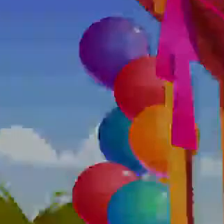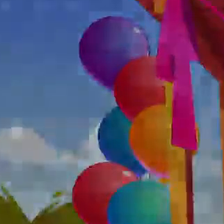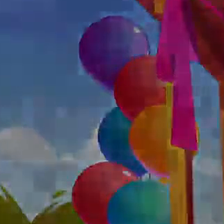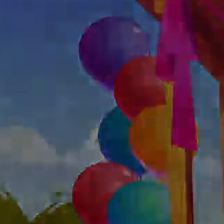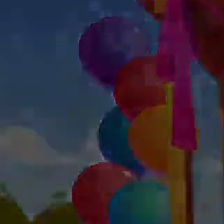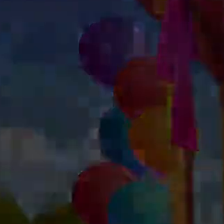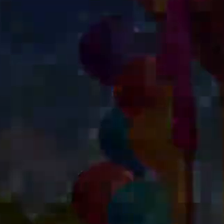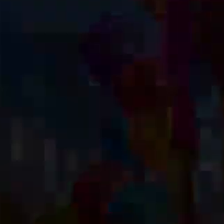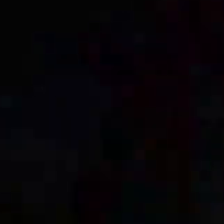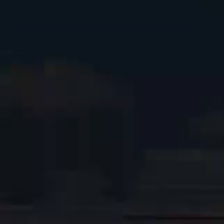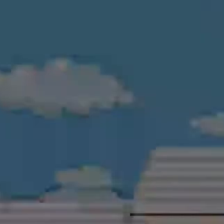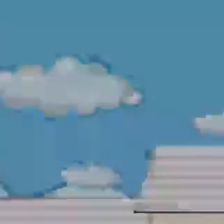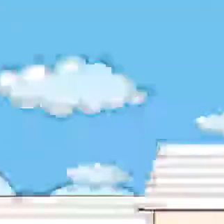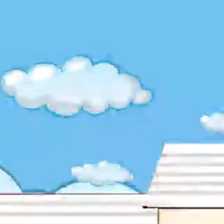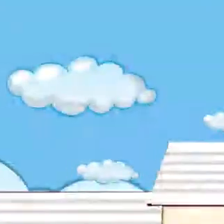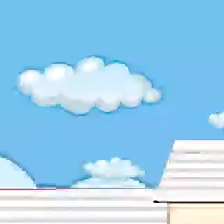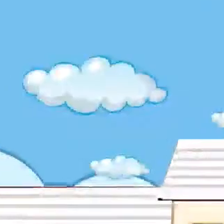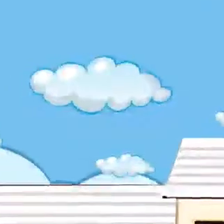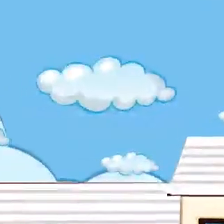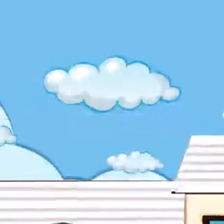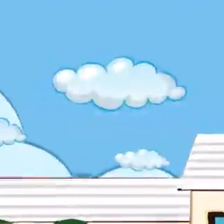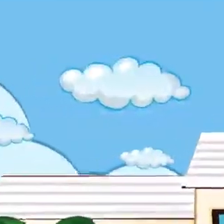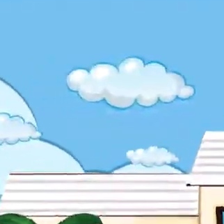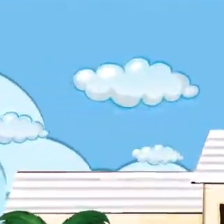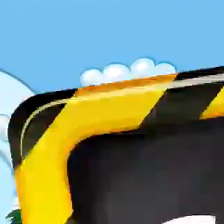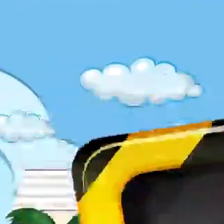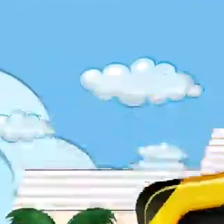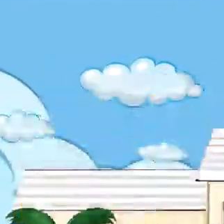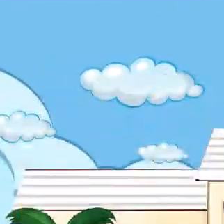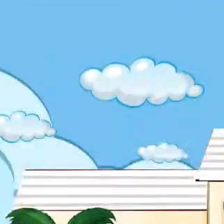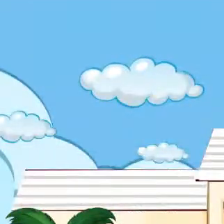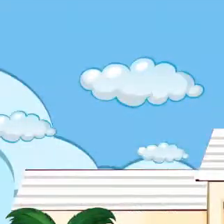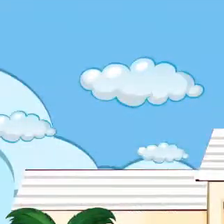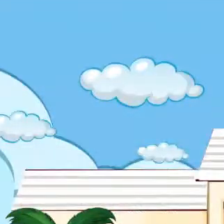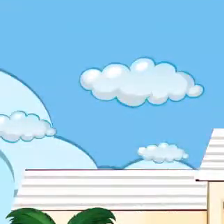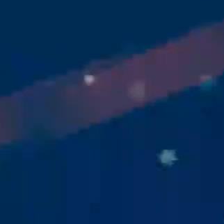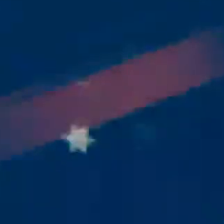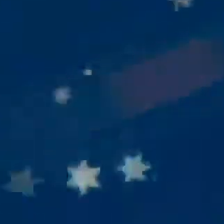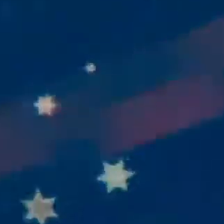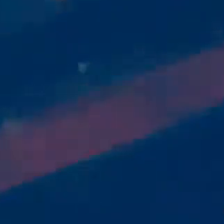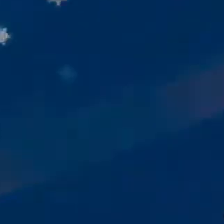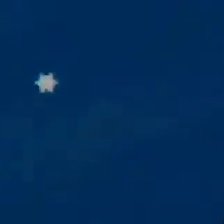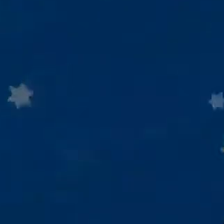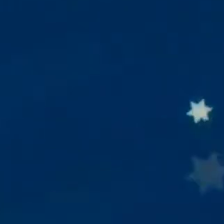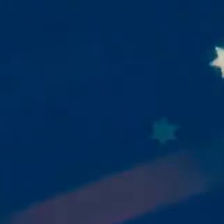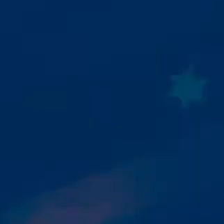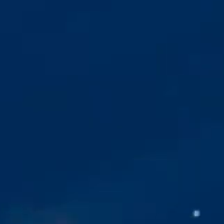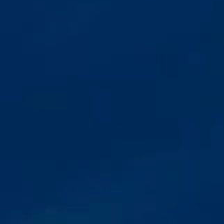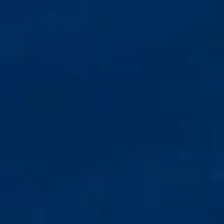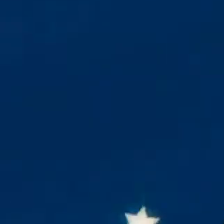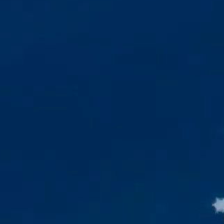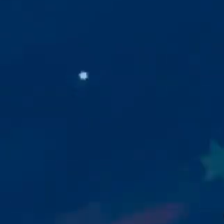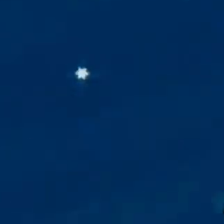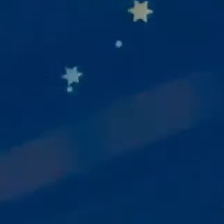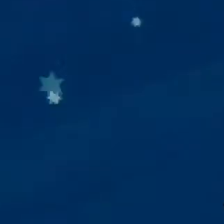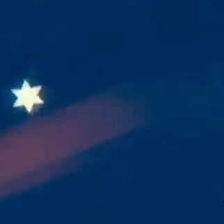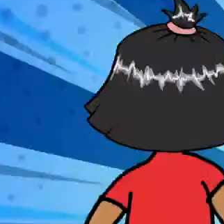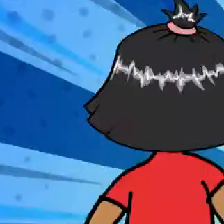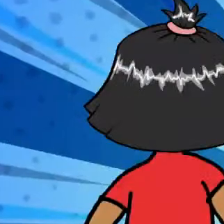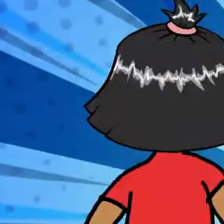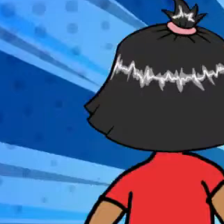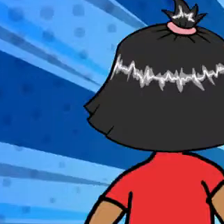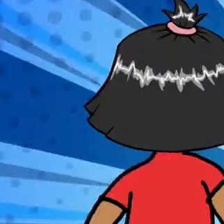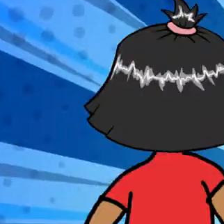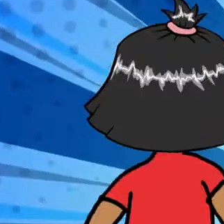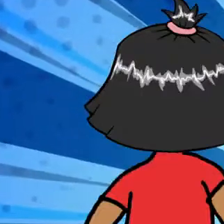birthday party last week? Exactly. That's also why school was closed. So how can I protect myself, Uncle Kevin?